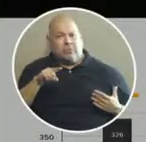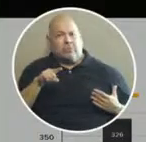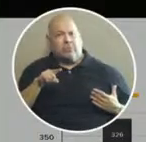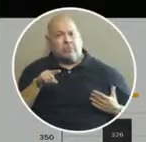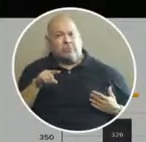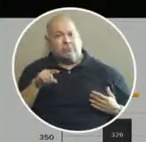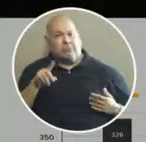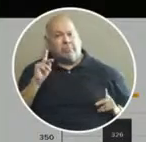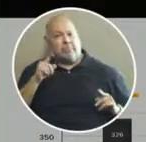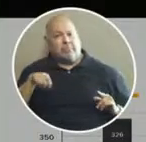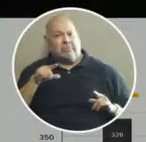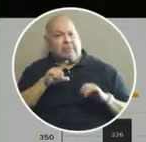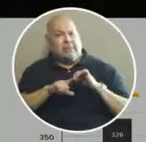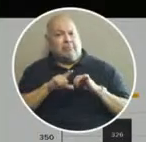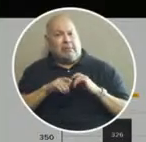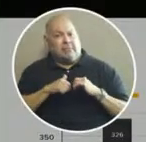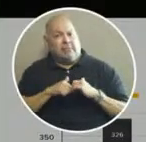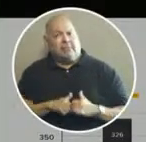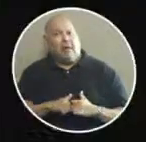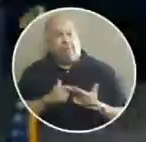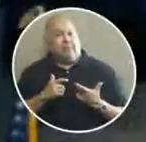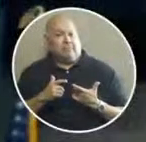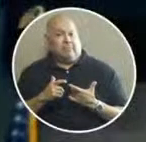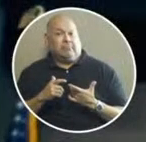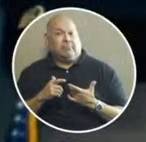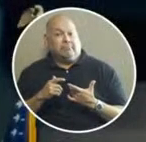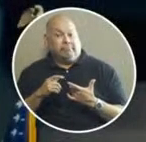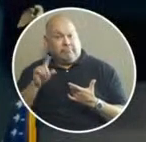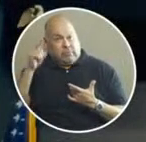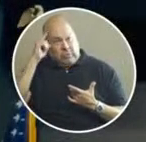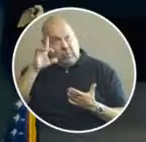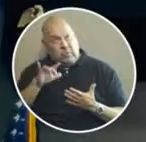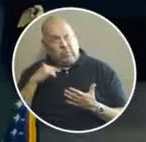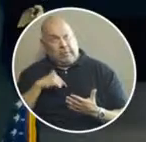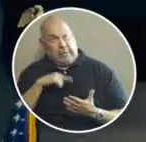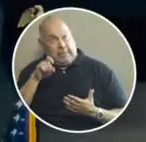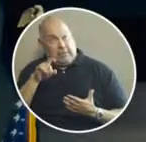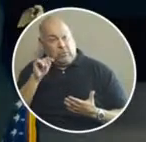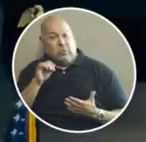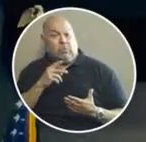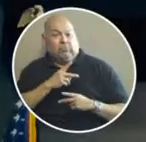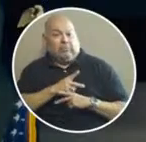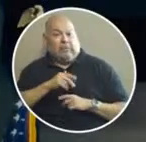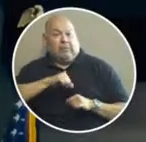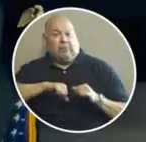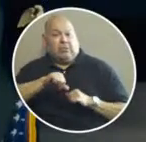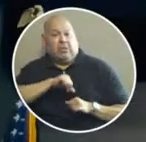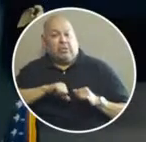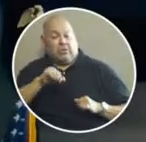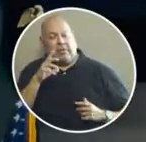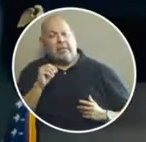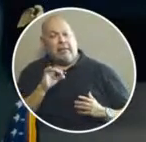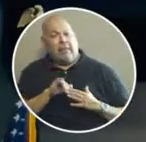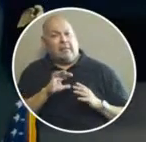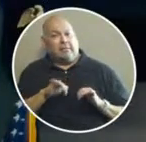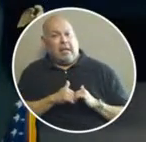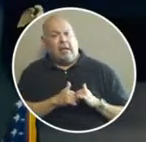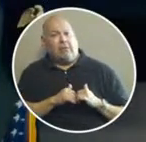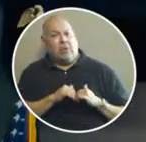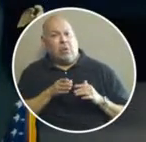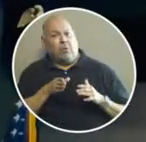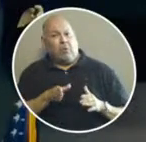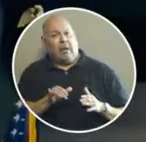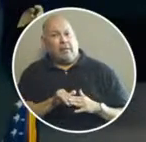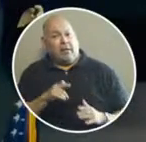you residents that have followed the orders, because we all need to care for each other, and that's the only way that